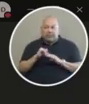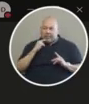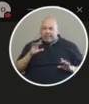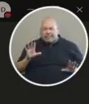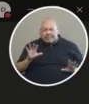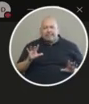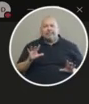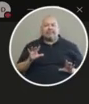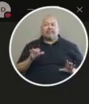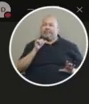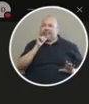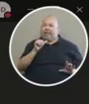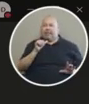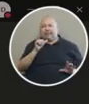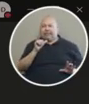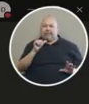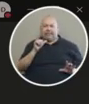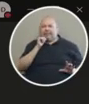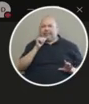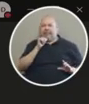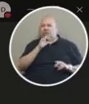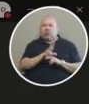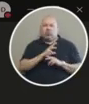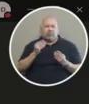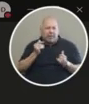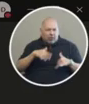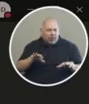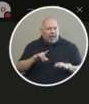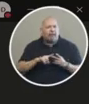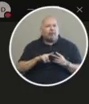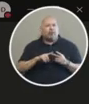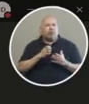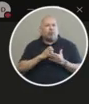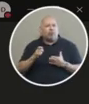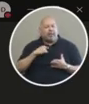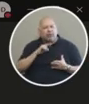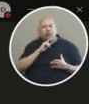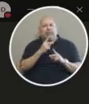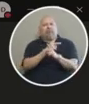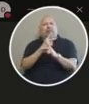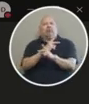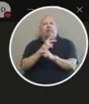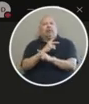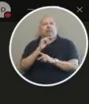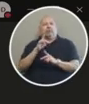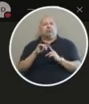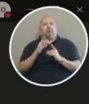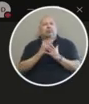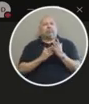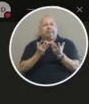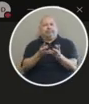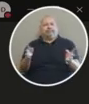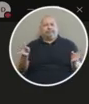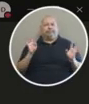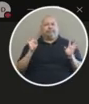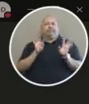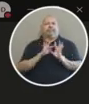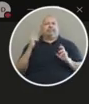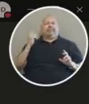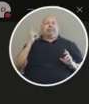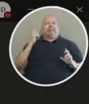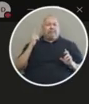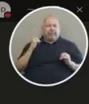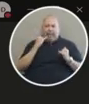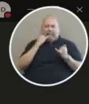to not to use the playground equipment, then we need to really figure out a way to put some caution tape or something. And I don't